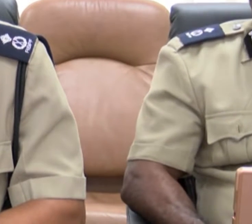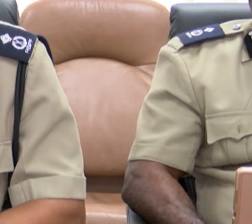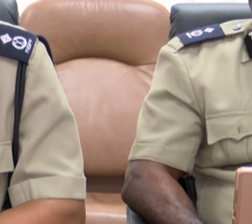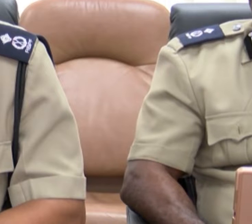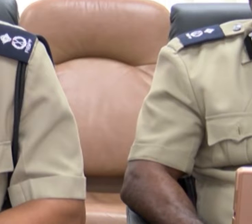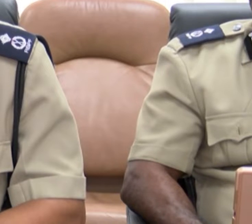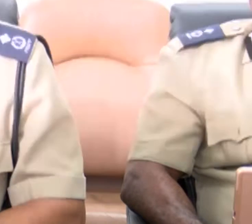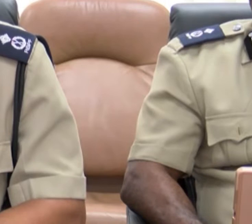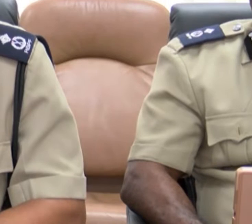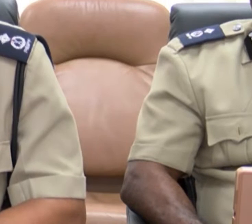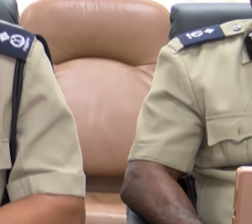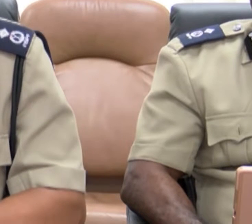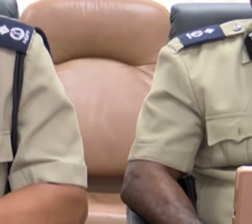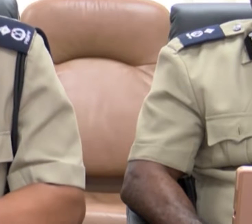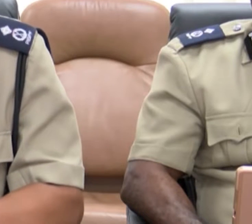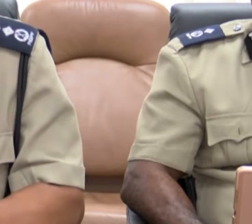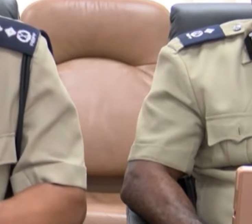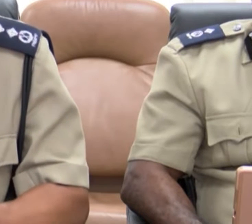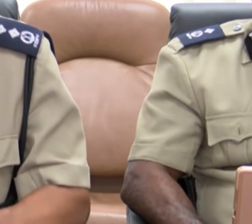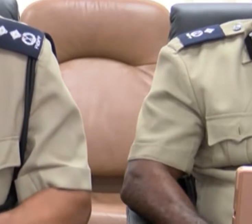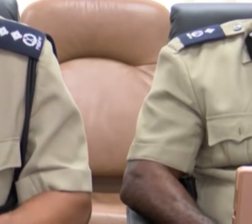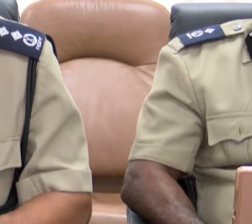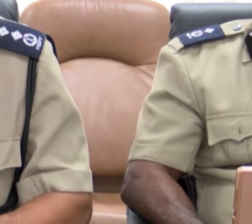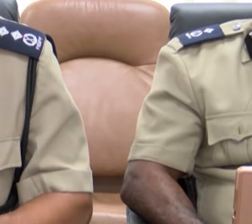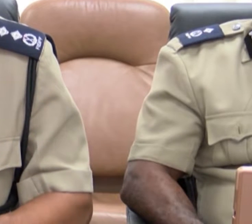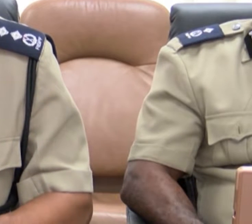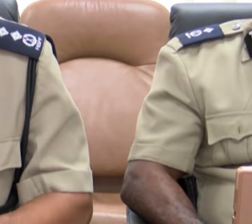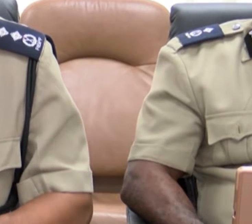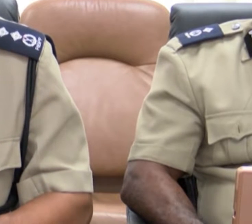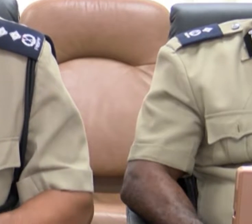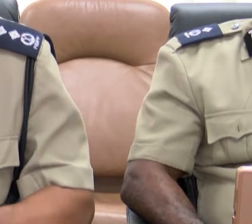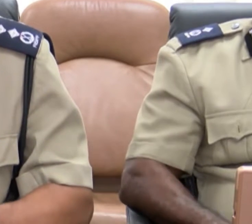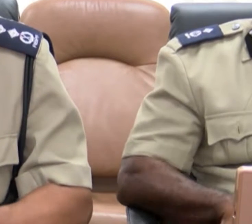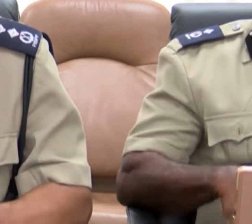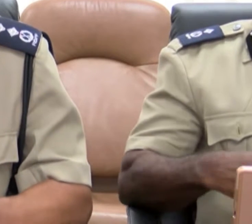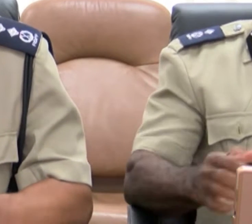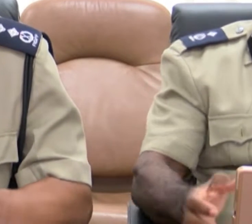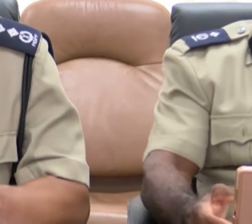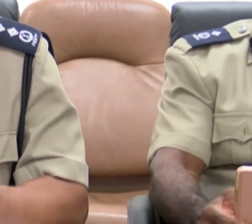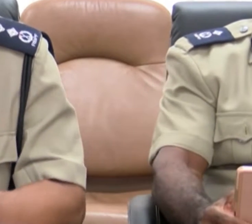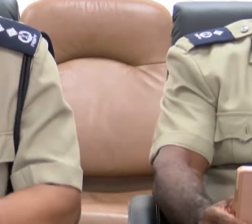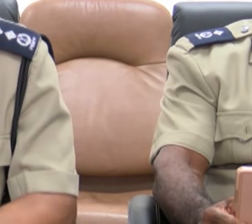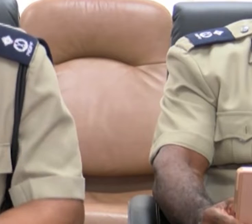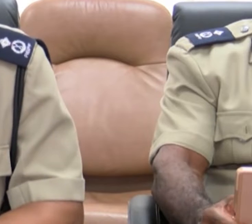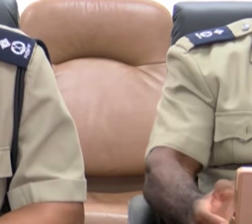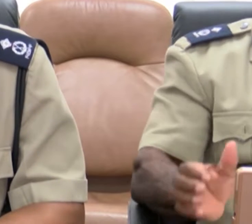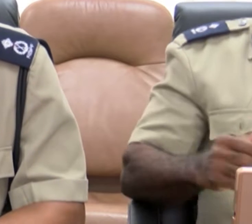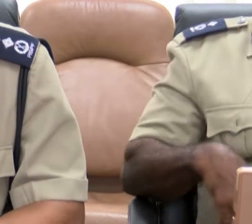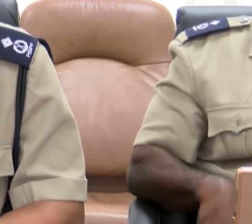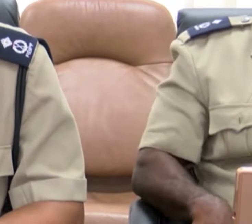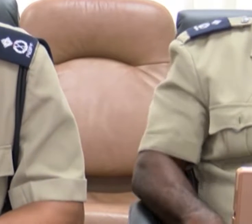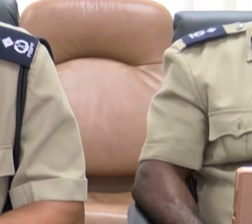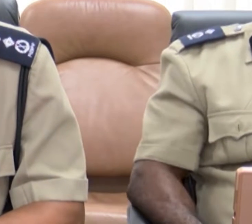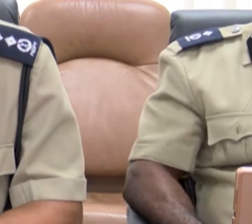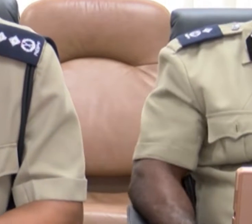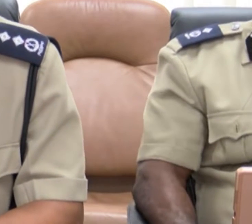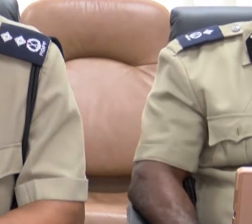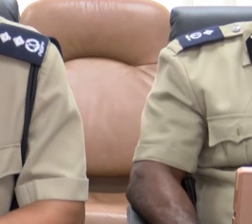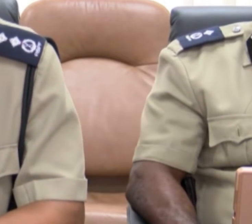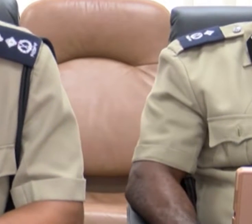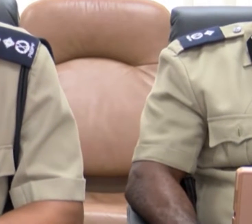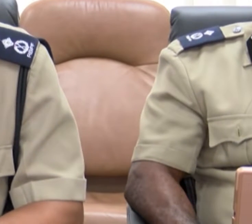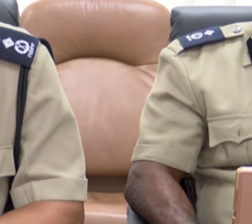and develop intelligence that would enable us to pursue whatever leads or